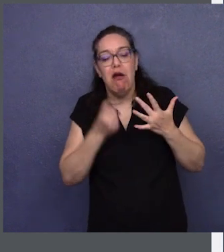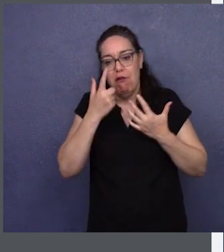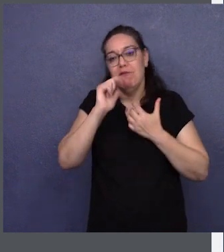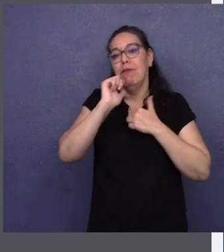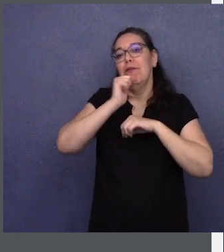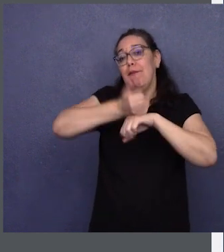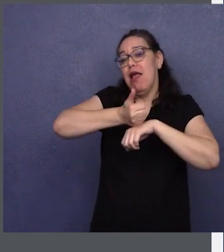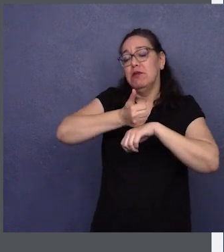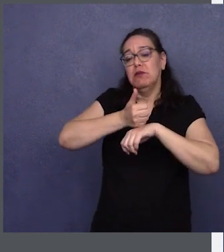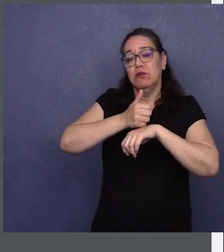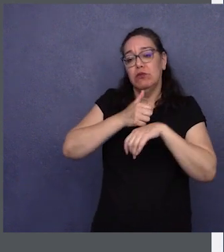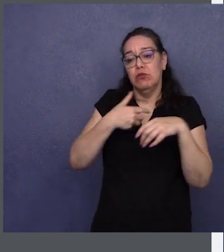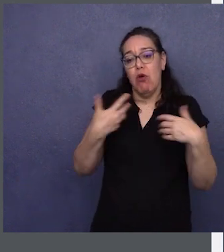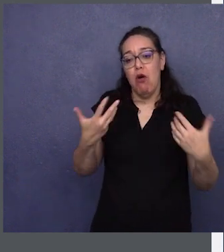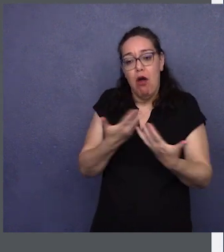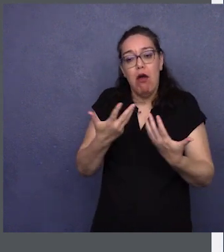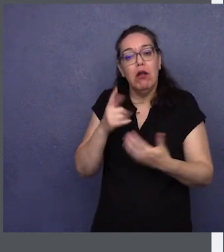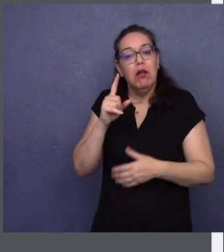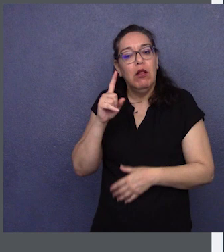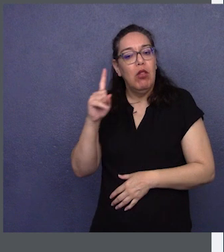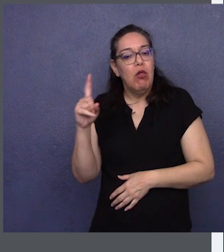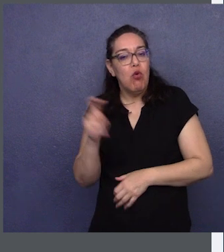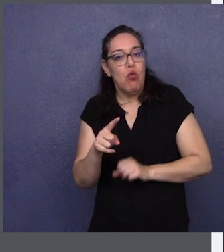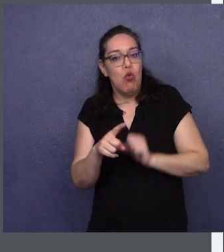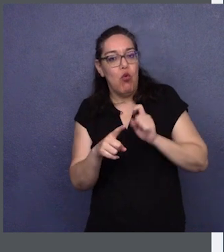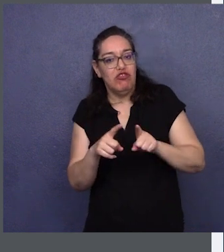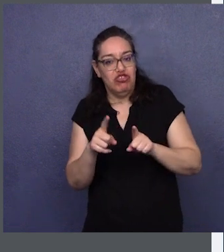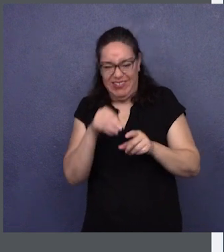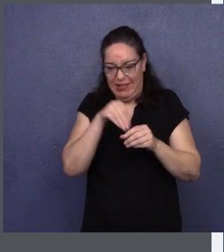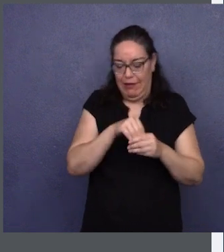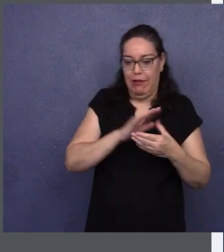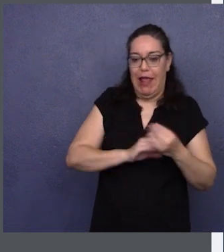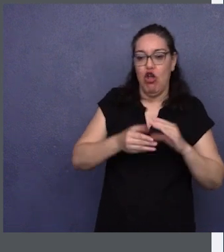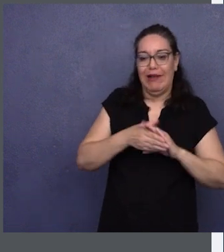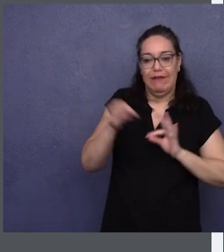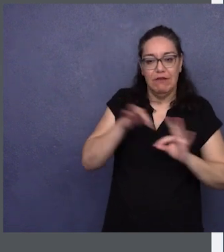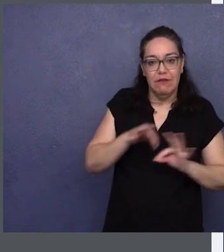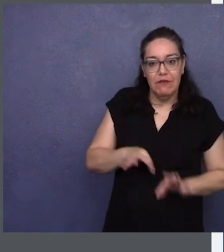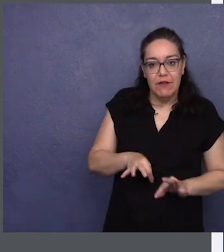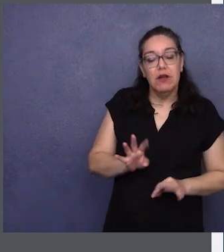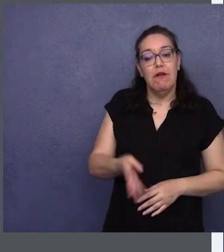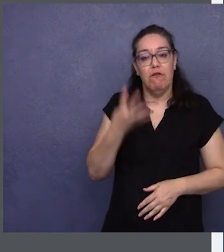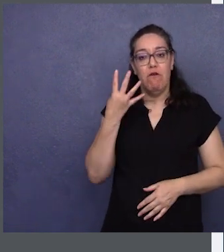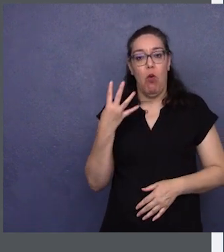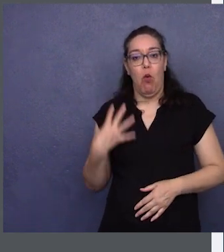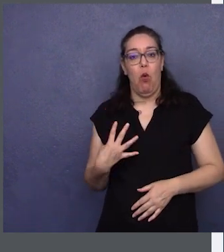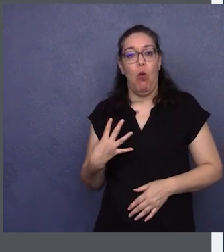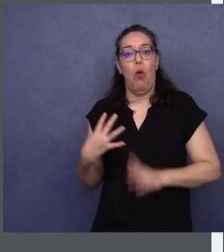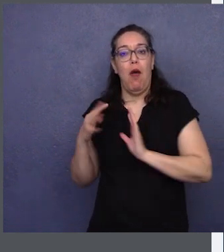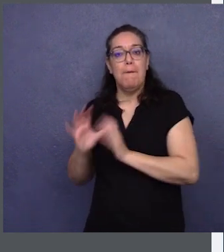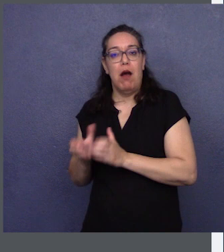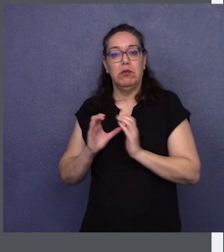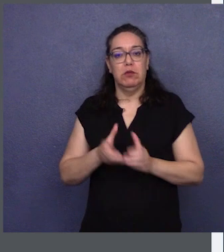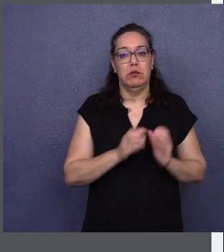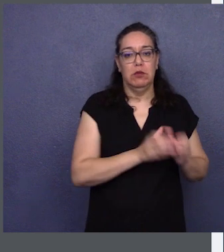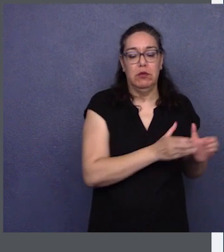the questions that are going to be asked in the narrative, and it's going to be in 4 different buckets. So I can talk a little bit about